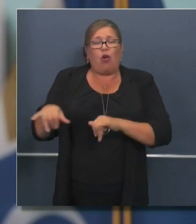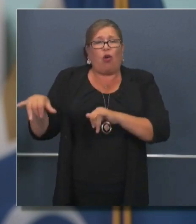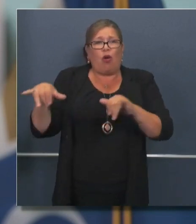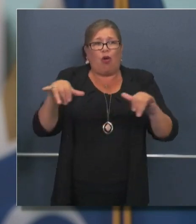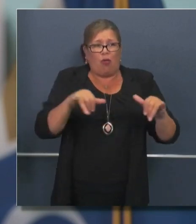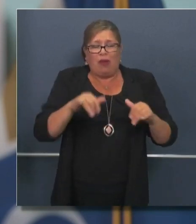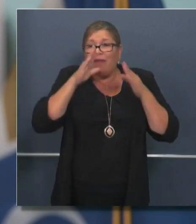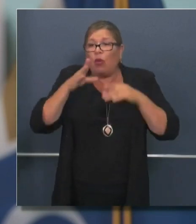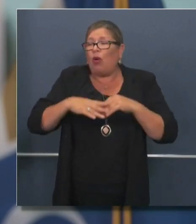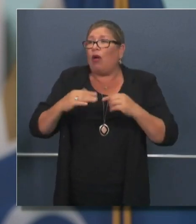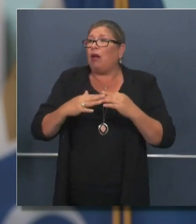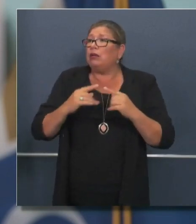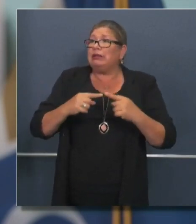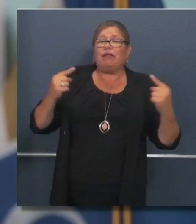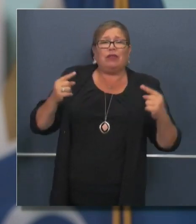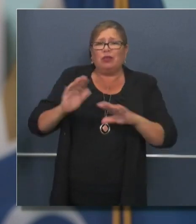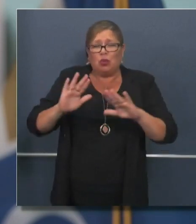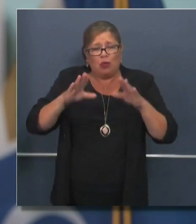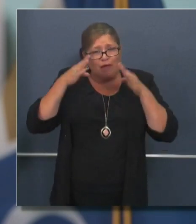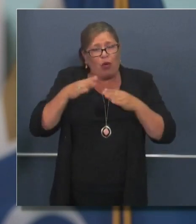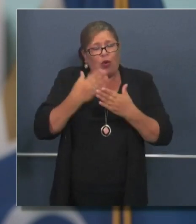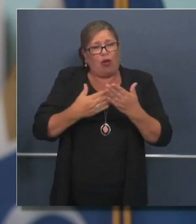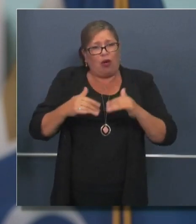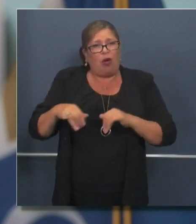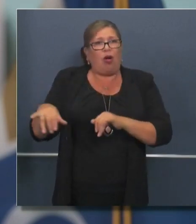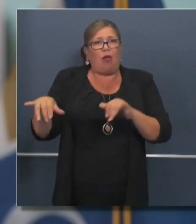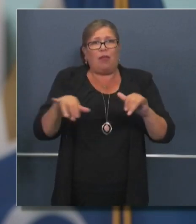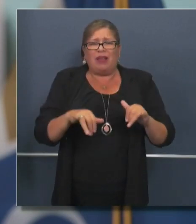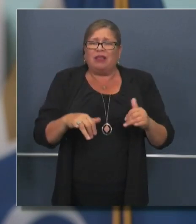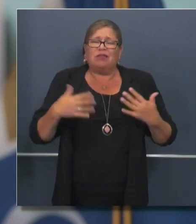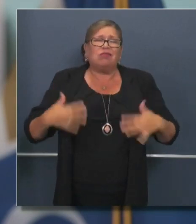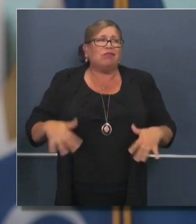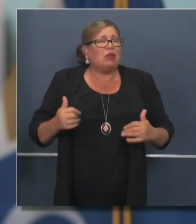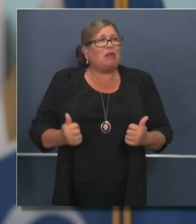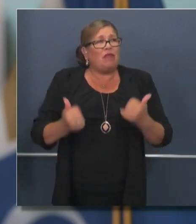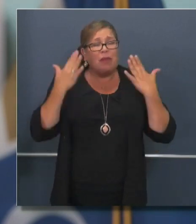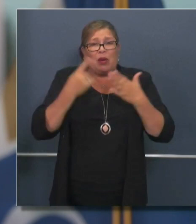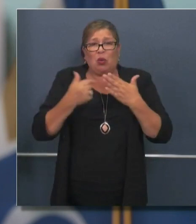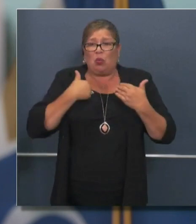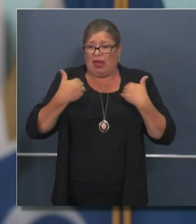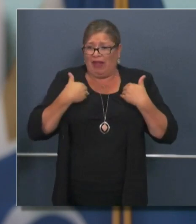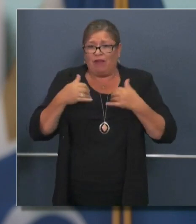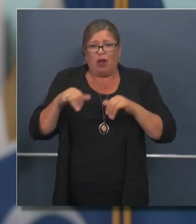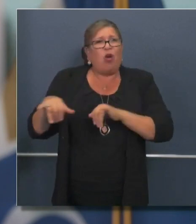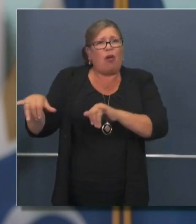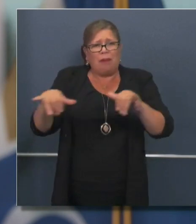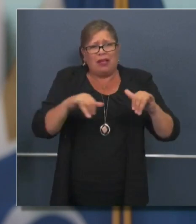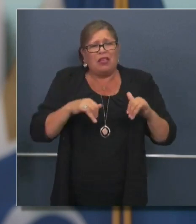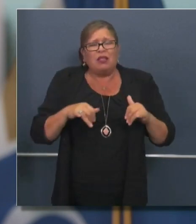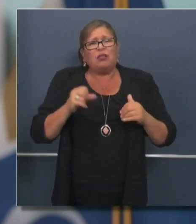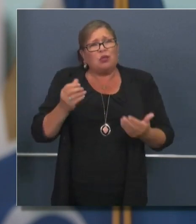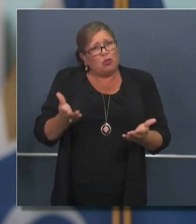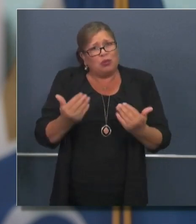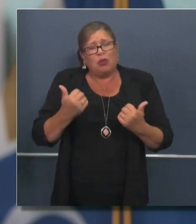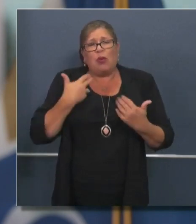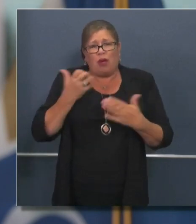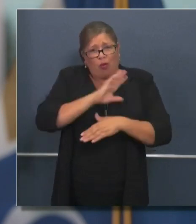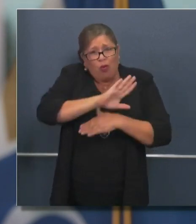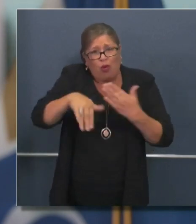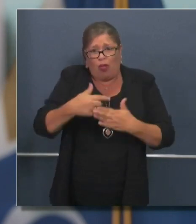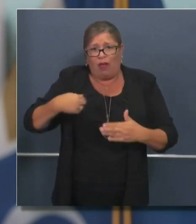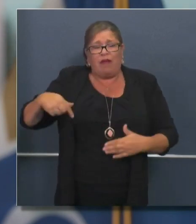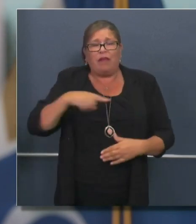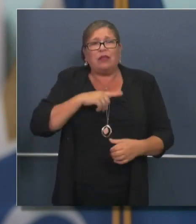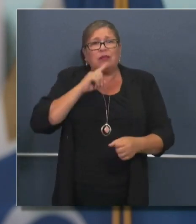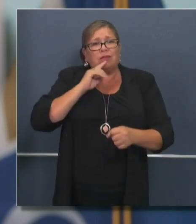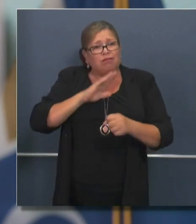my gosh, is that overwhelming what we have in common. And so let us commit ourselves to that in